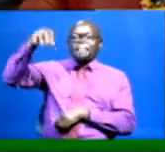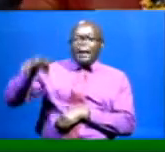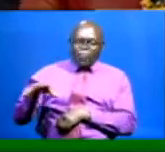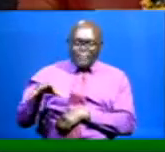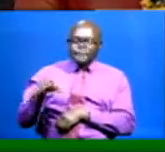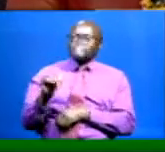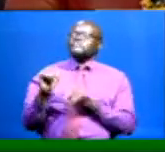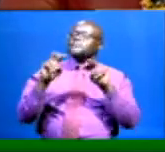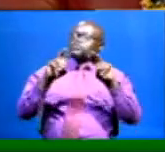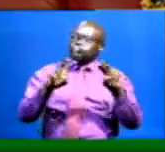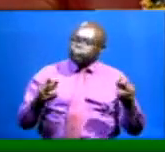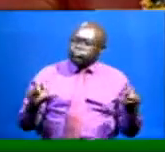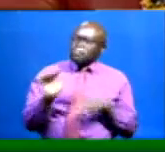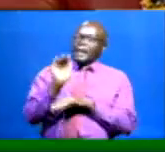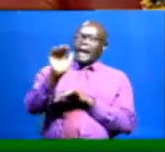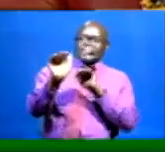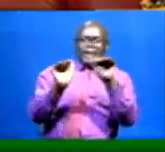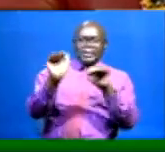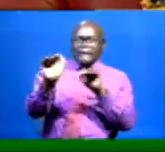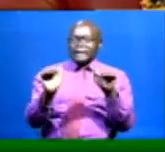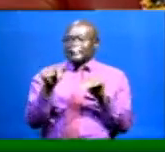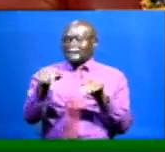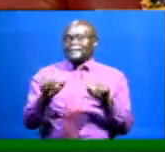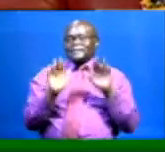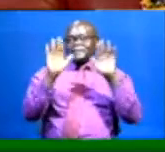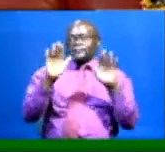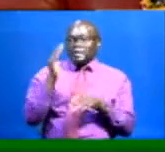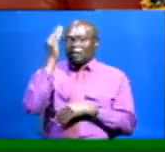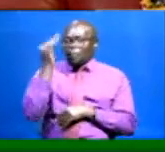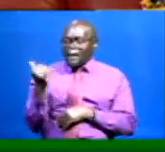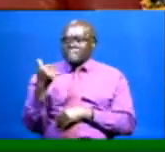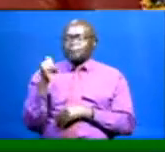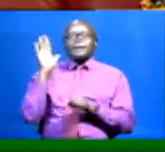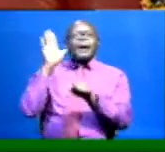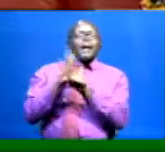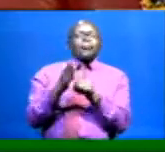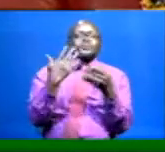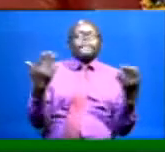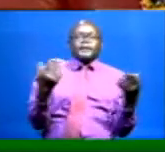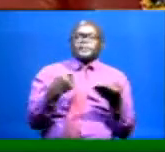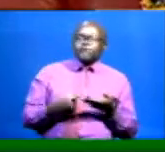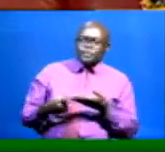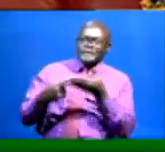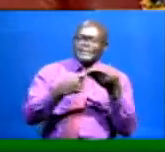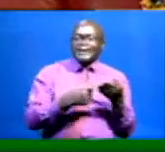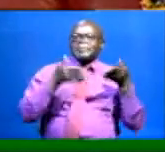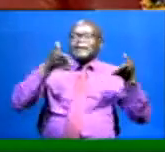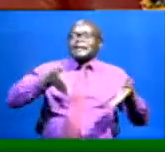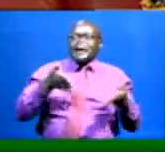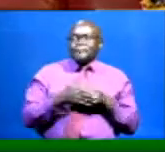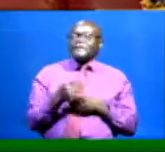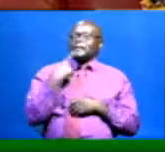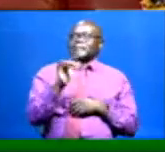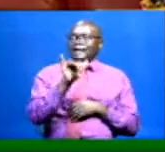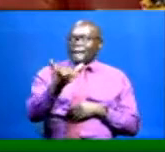inquiry. Now, this inquiry is very important because a lot of things that we will say here, we might say them